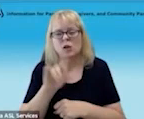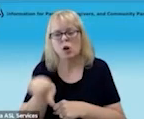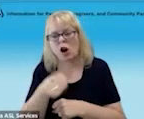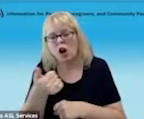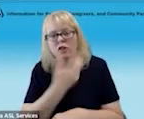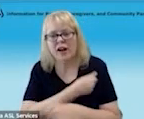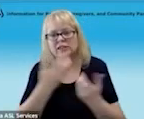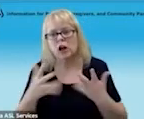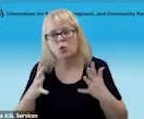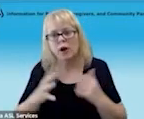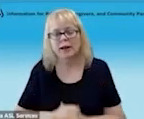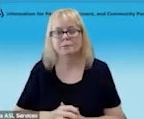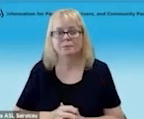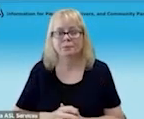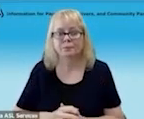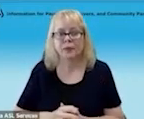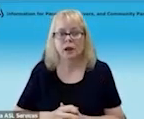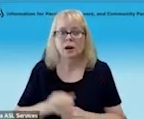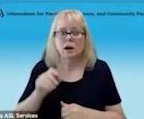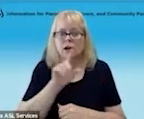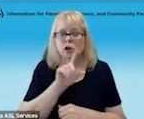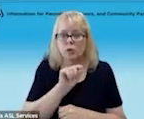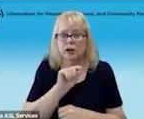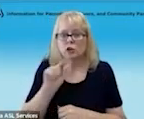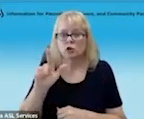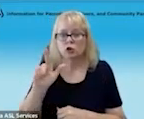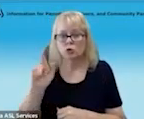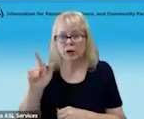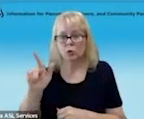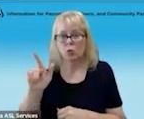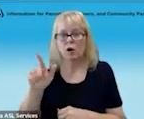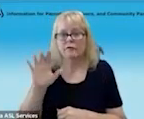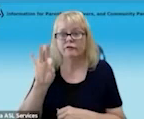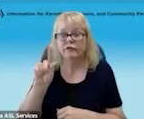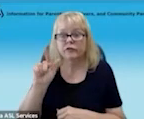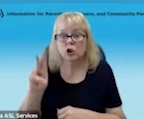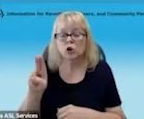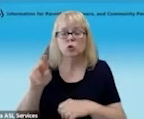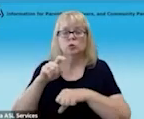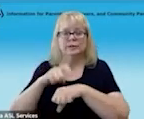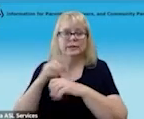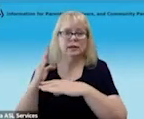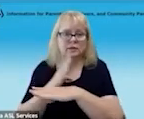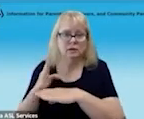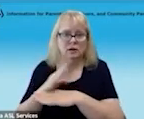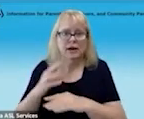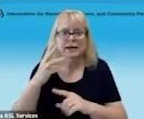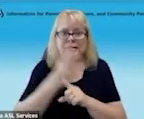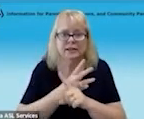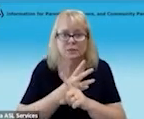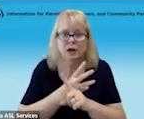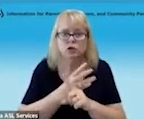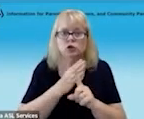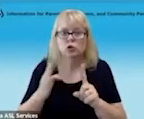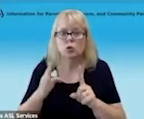One reason we anticipate most children will be vaccinated by their regular healthcare providers is that this is where children typically receive other vaccines. As